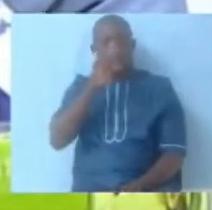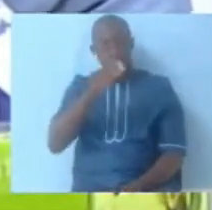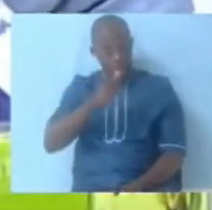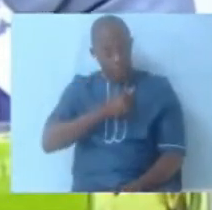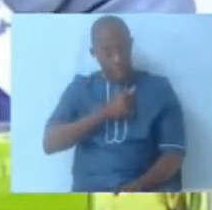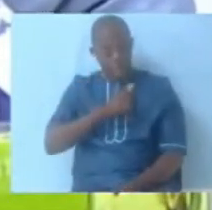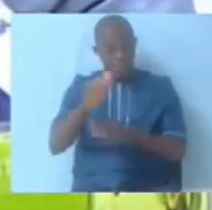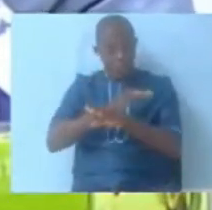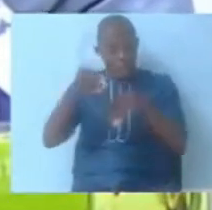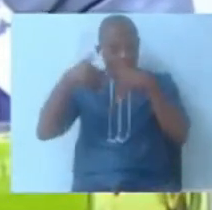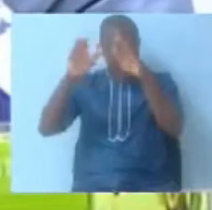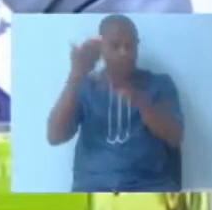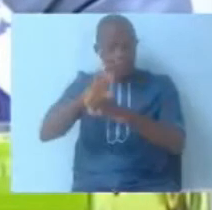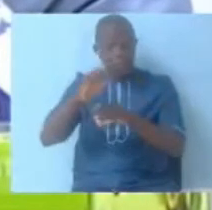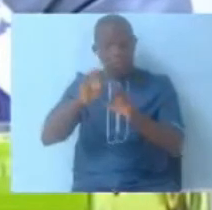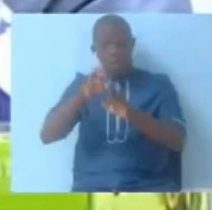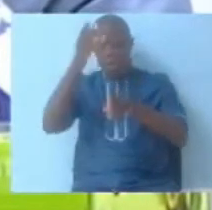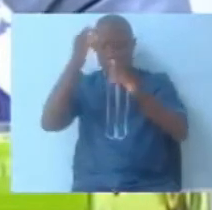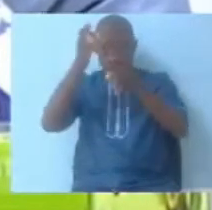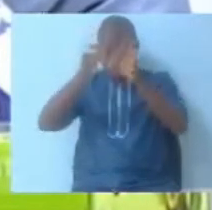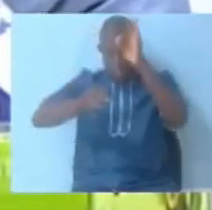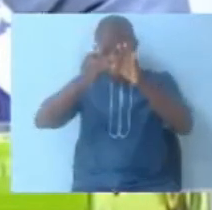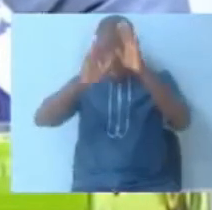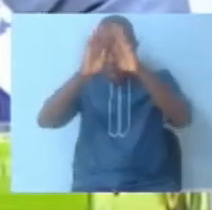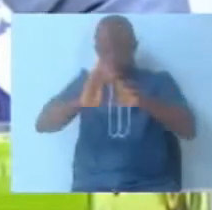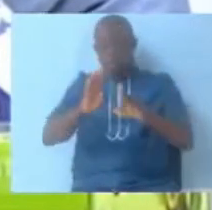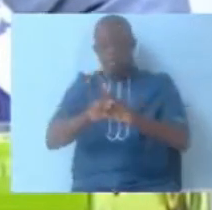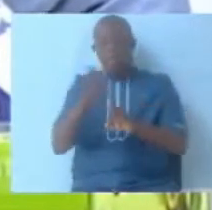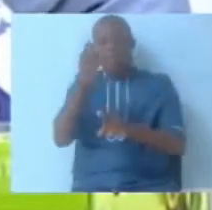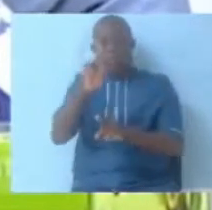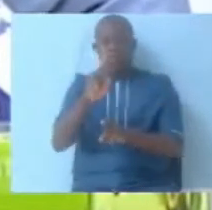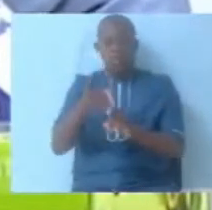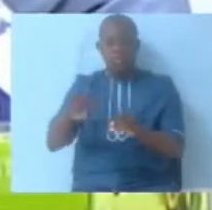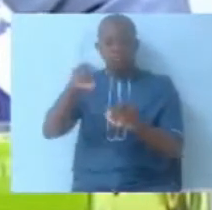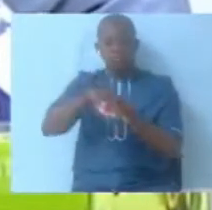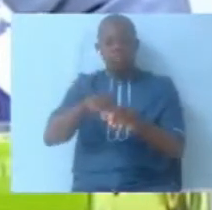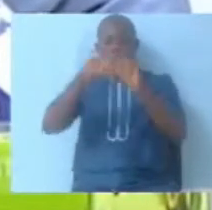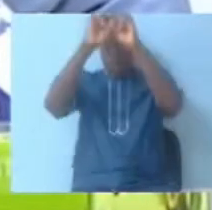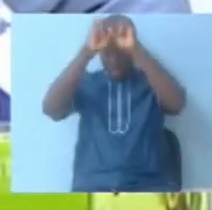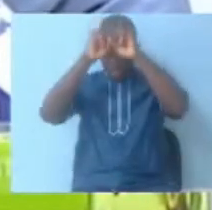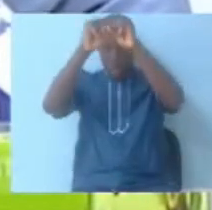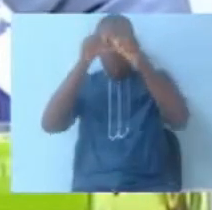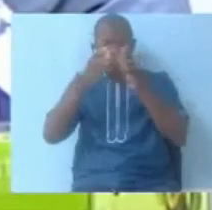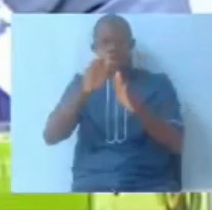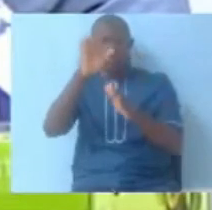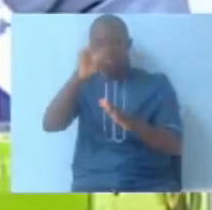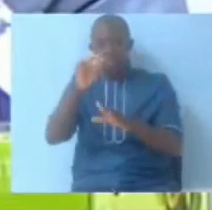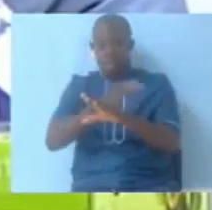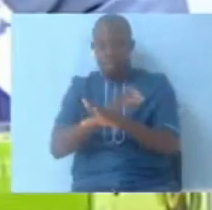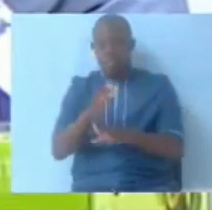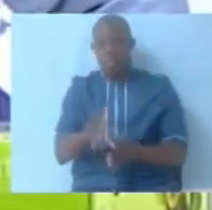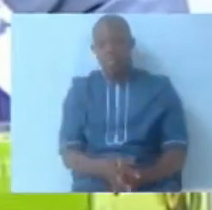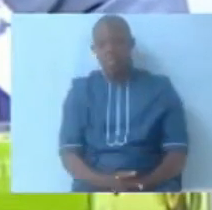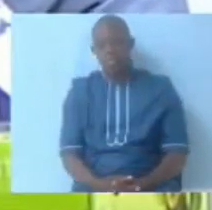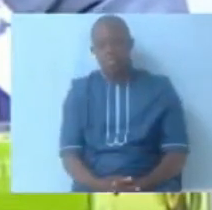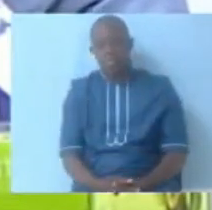falakwe kante bayi wale keta bulubula foloti by the executive. Nyatunko msojari nyatunko